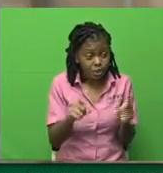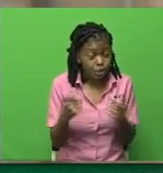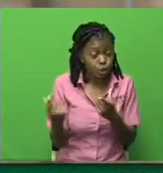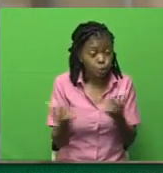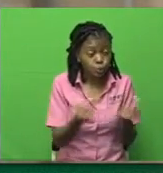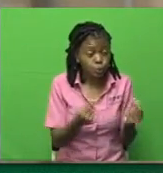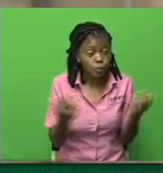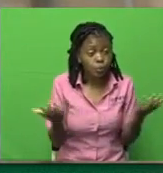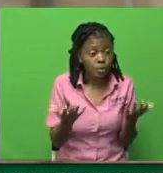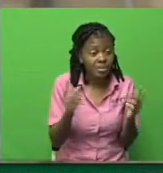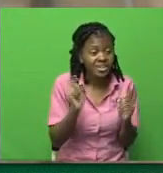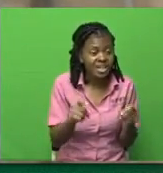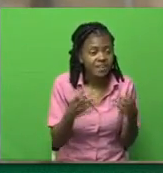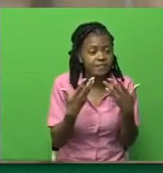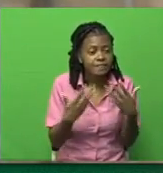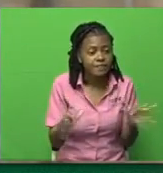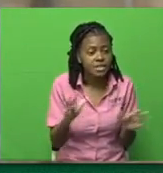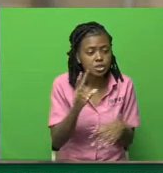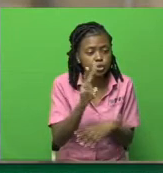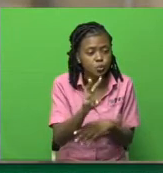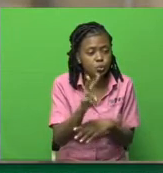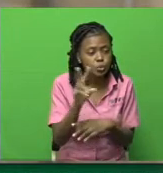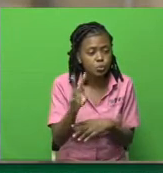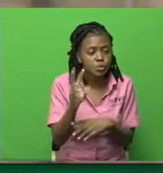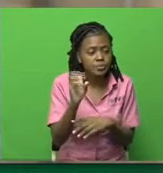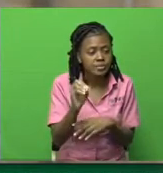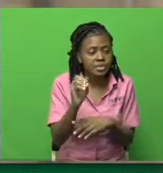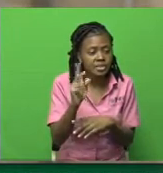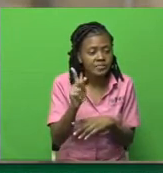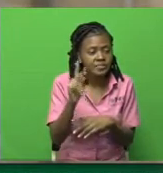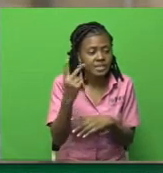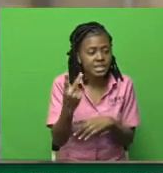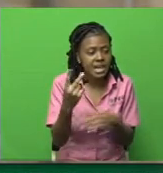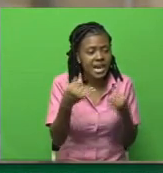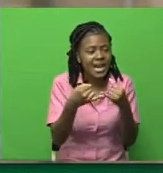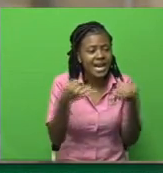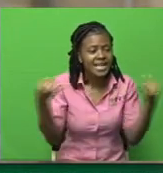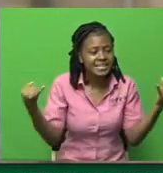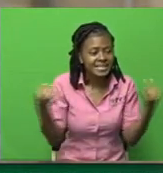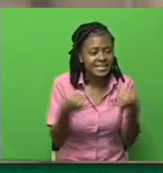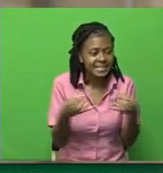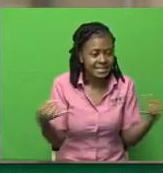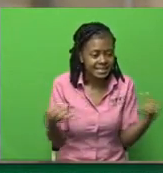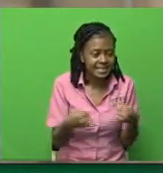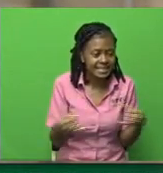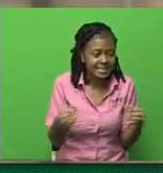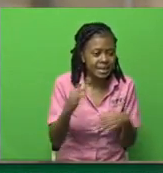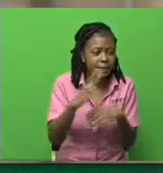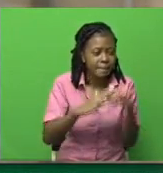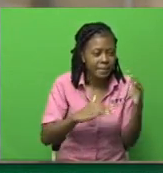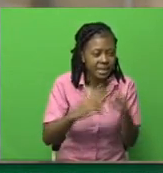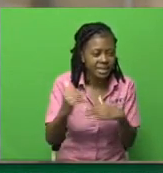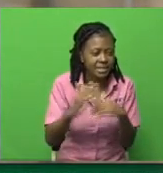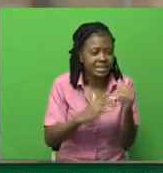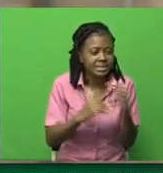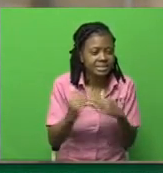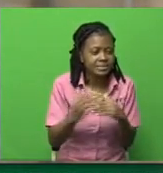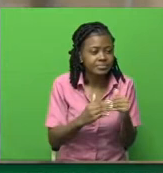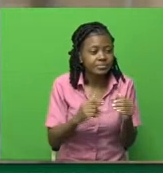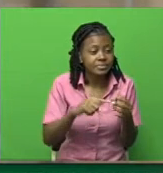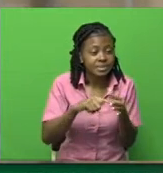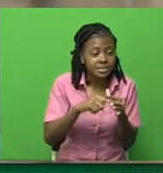220 kilovolt Union Gandhi line a contract for the construction of this line was issued in March